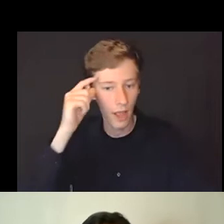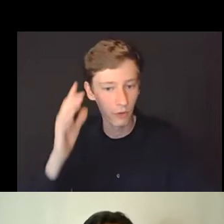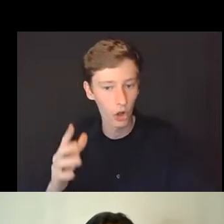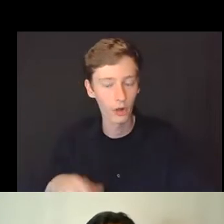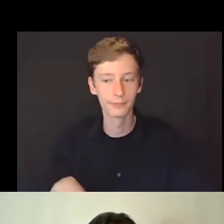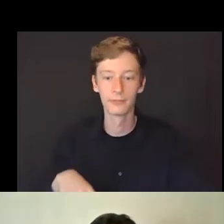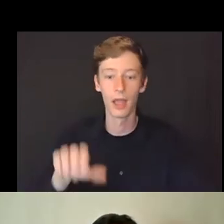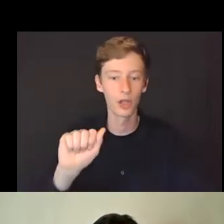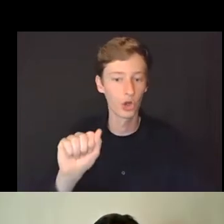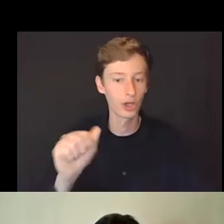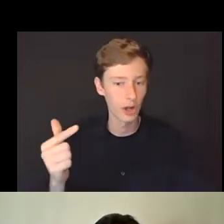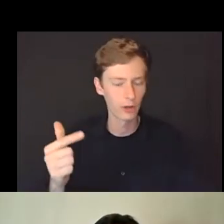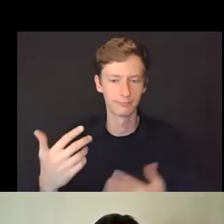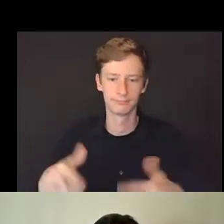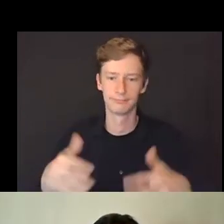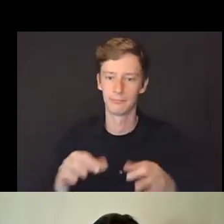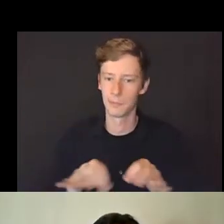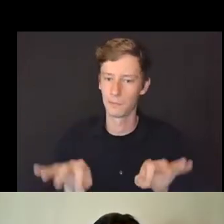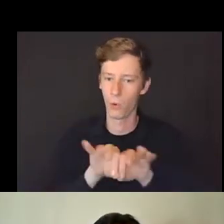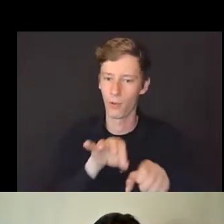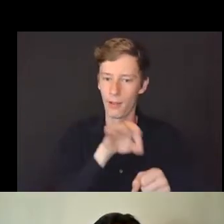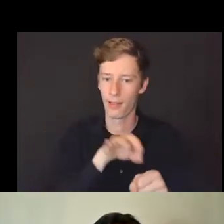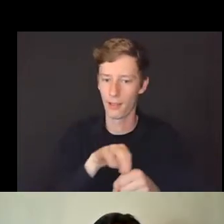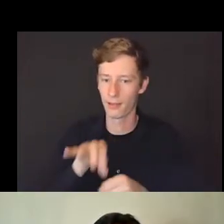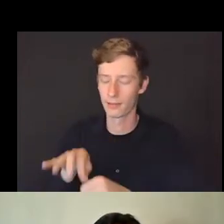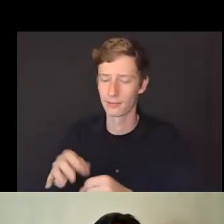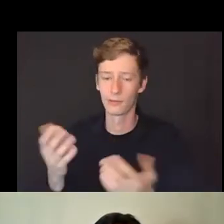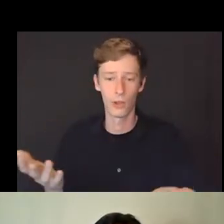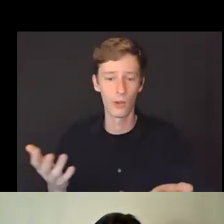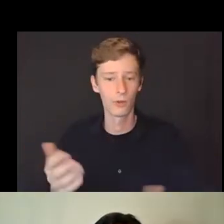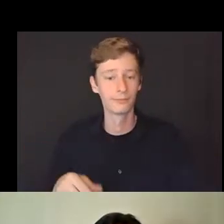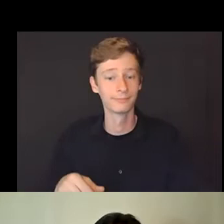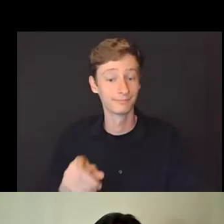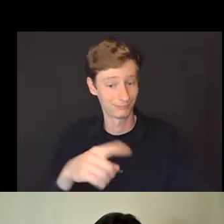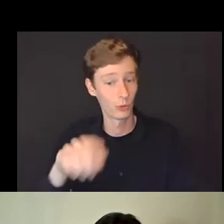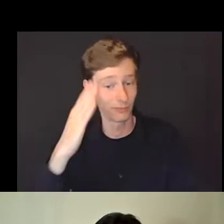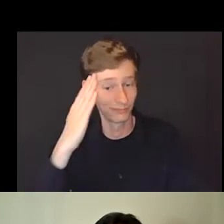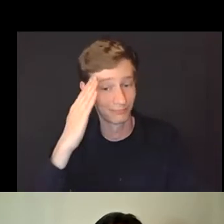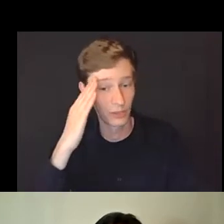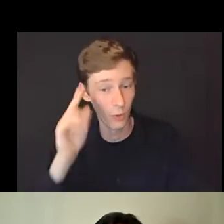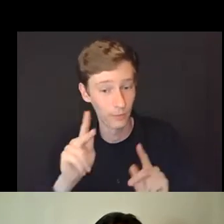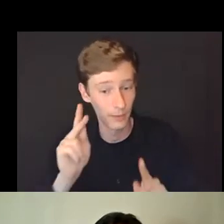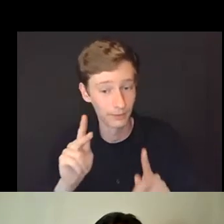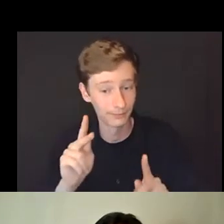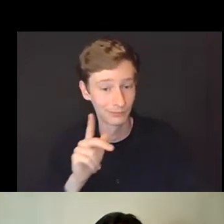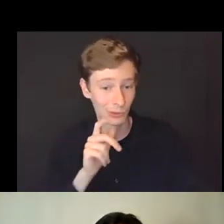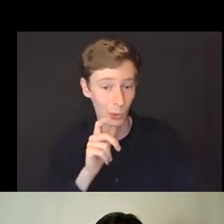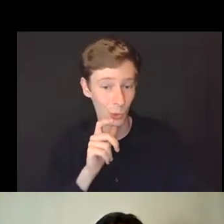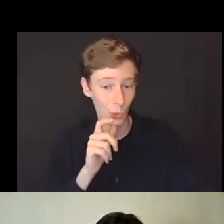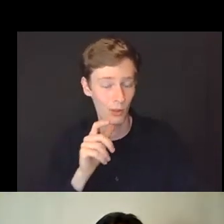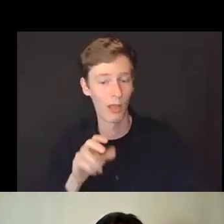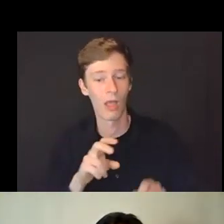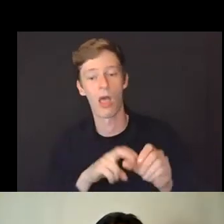now, especially, you know, we all know people, whether we admit it or not, we know people who sat the last election